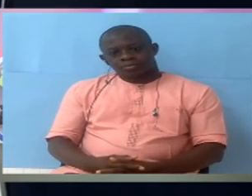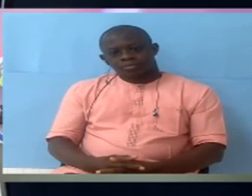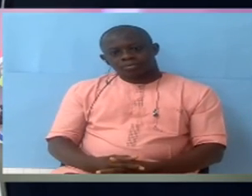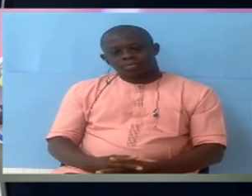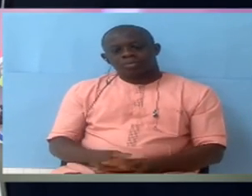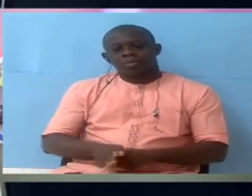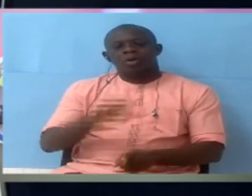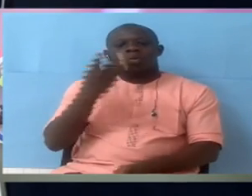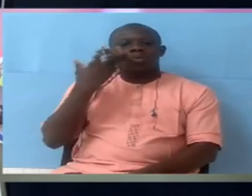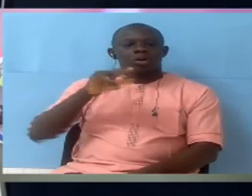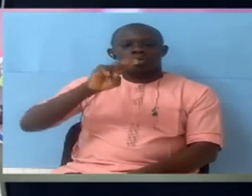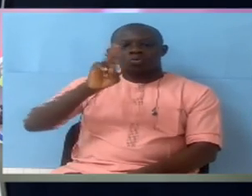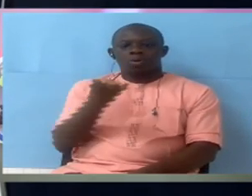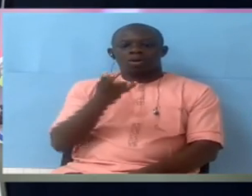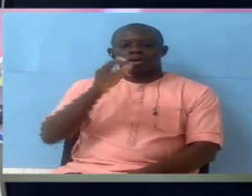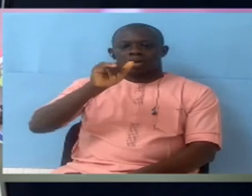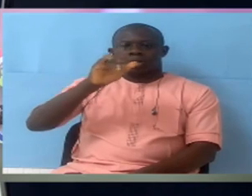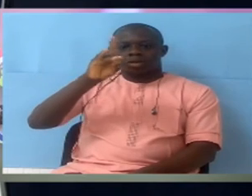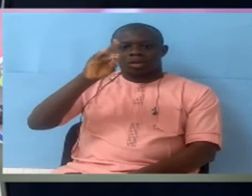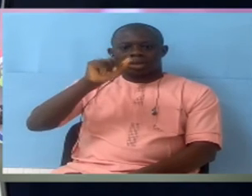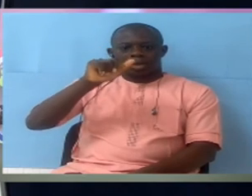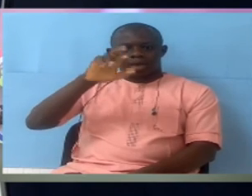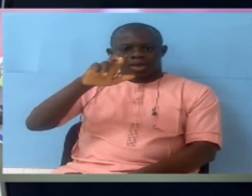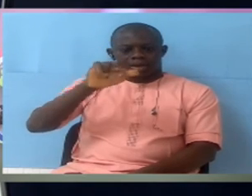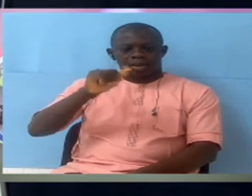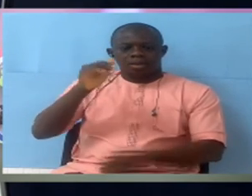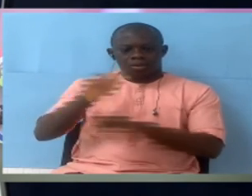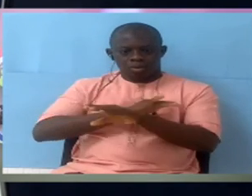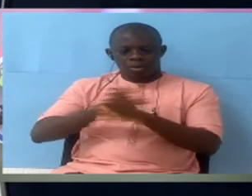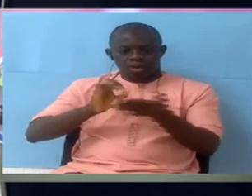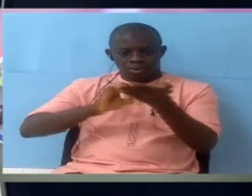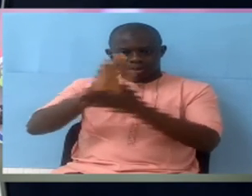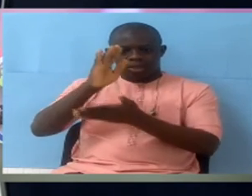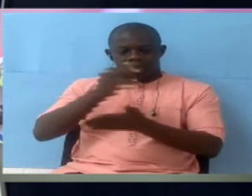When Haidara was given this instruction,